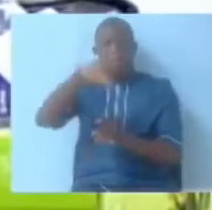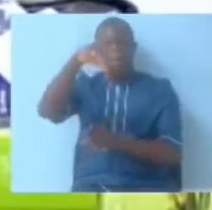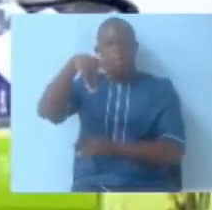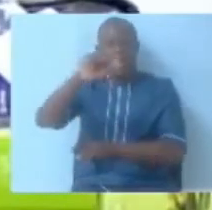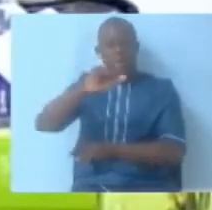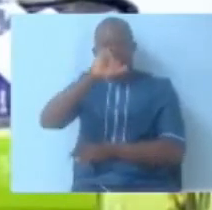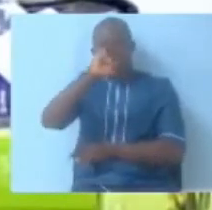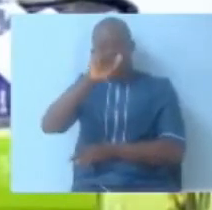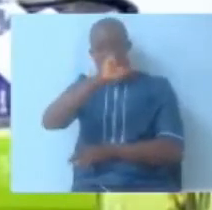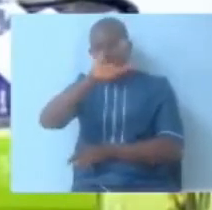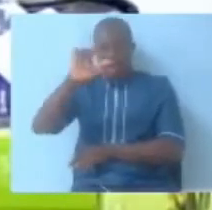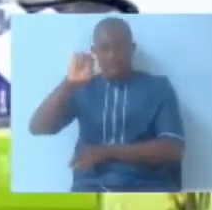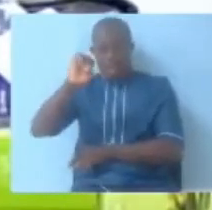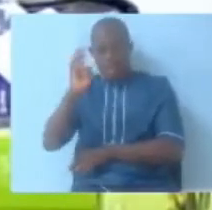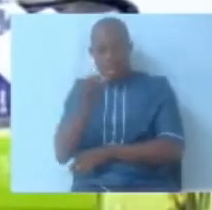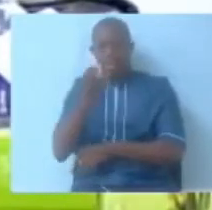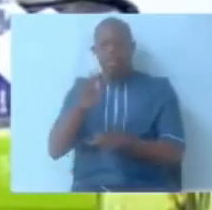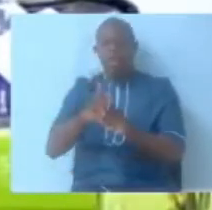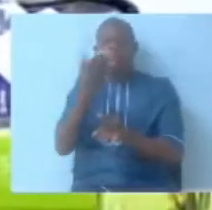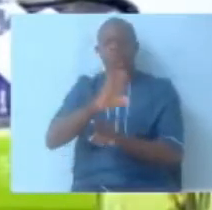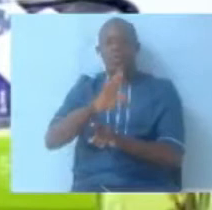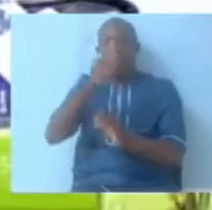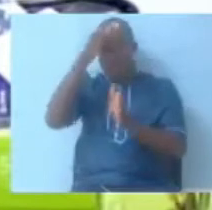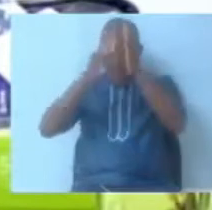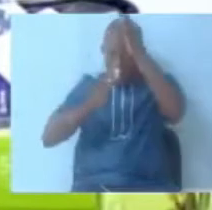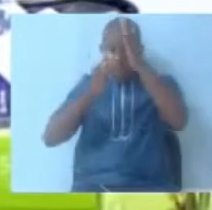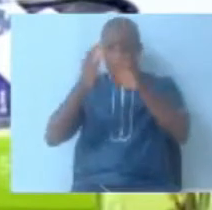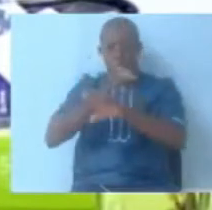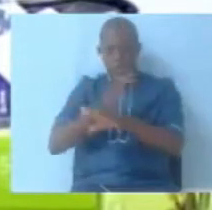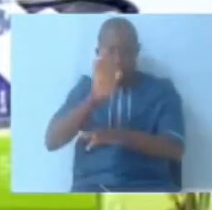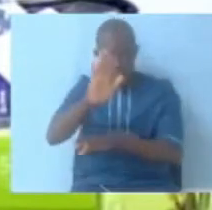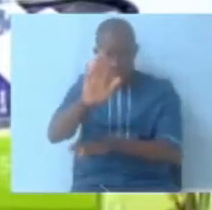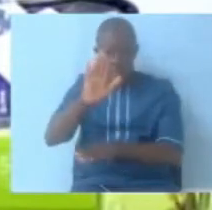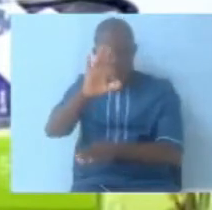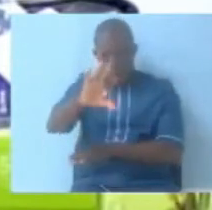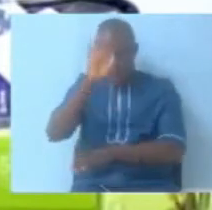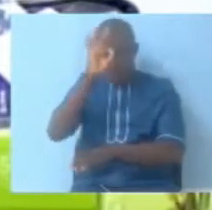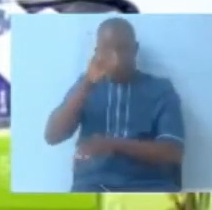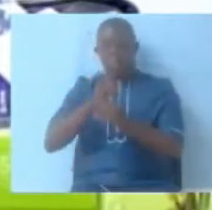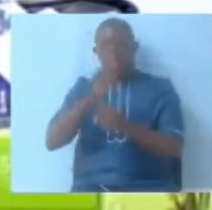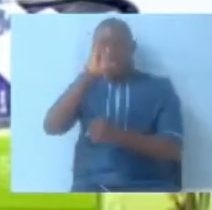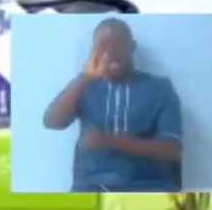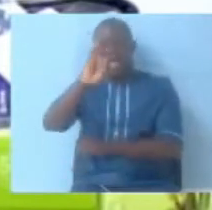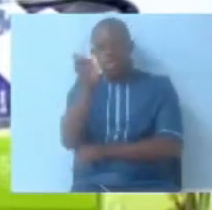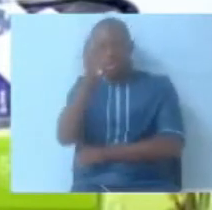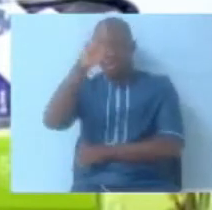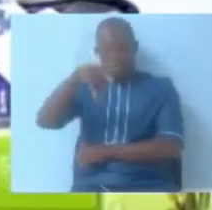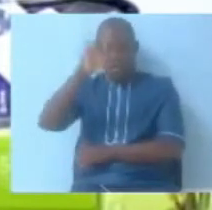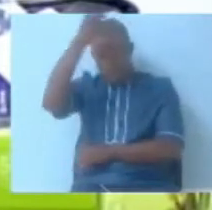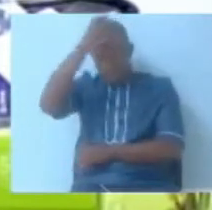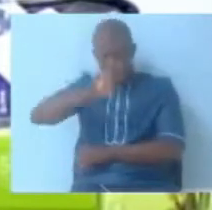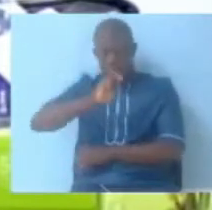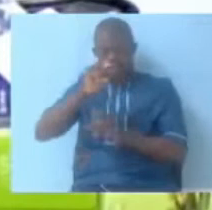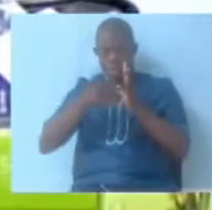He was later appointed as Inspector General of Police. Umuto nyalti Pasala atabota kanto ni